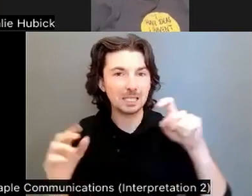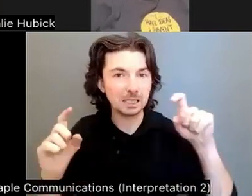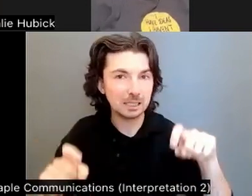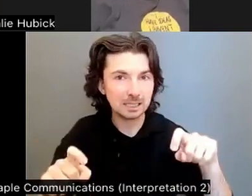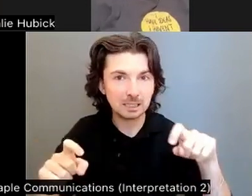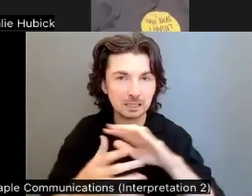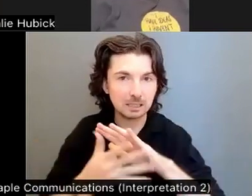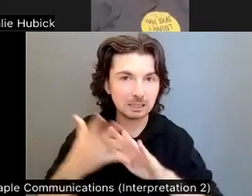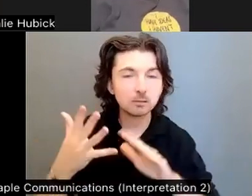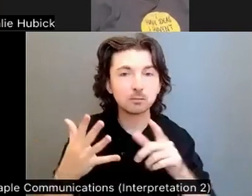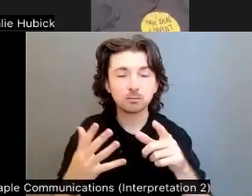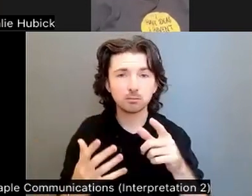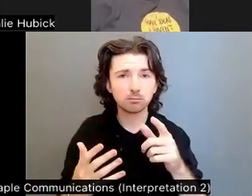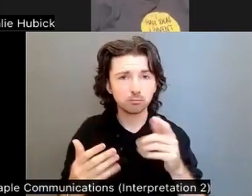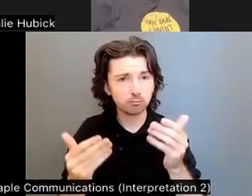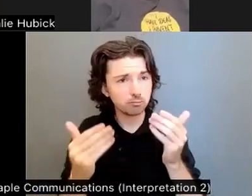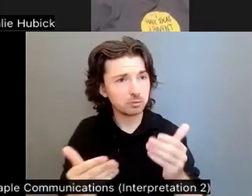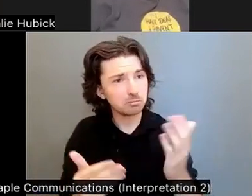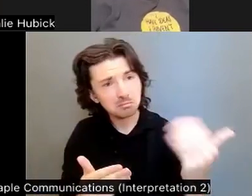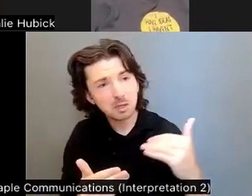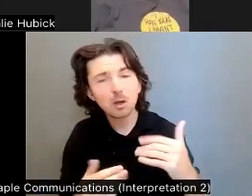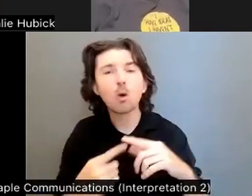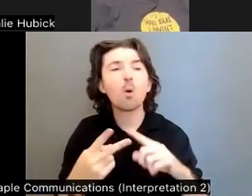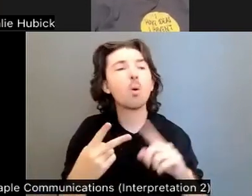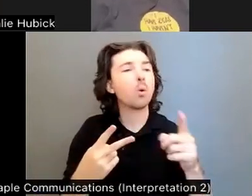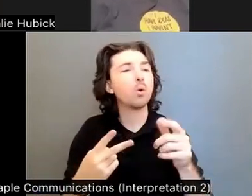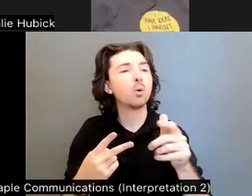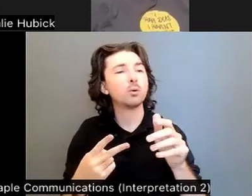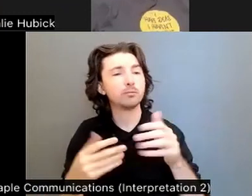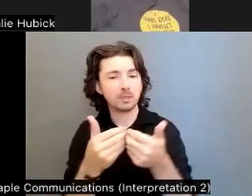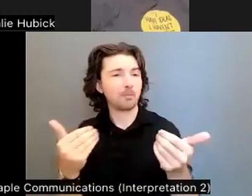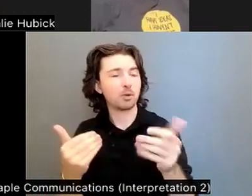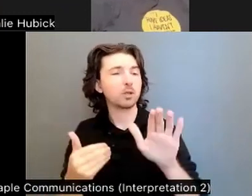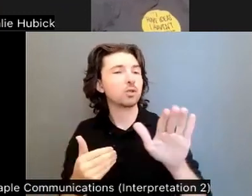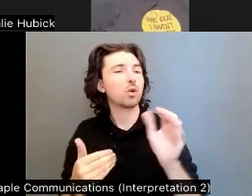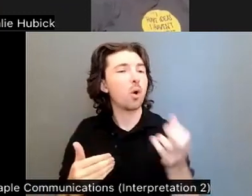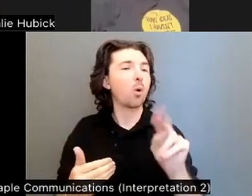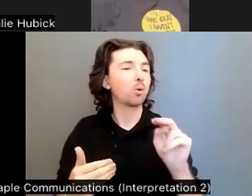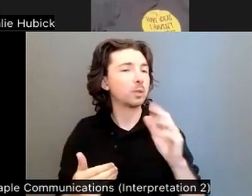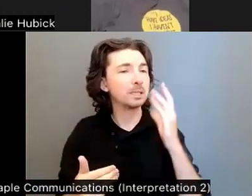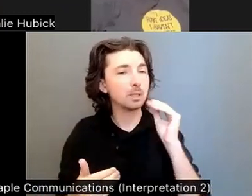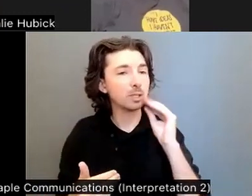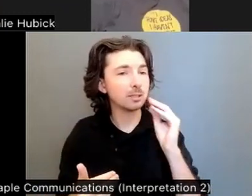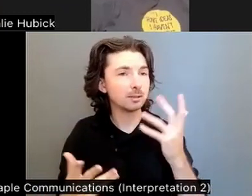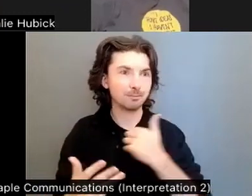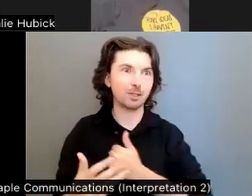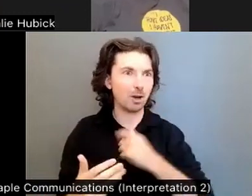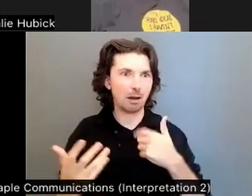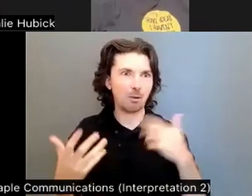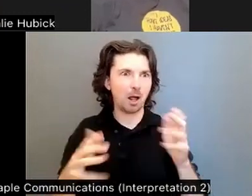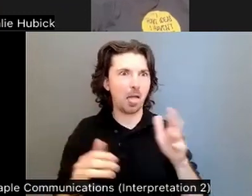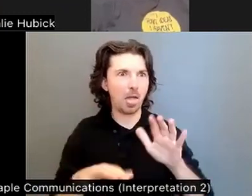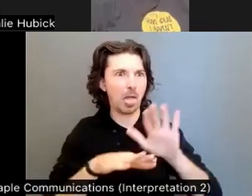Or on your own situation, obviously, for sure. Your own experiences, sorry.